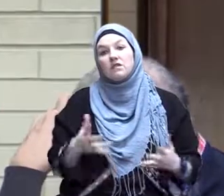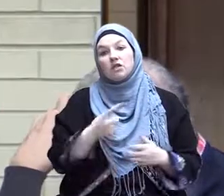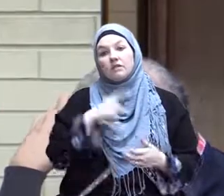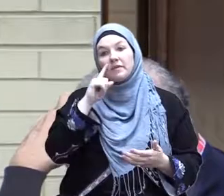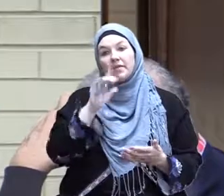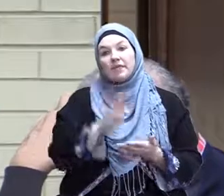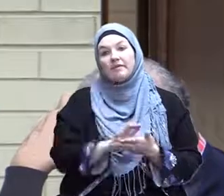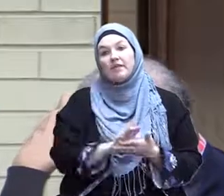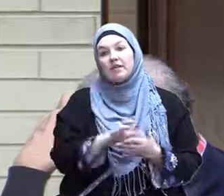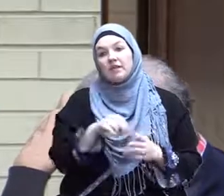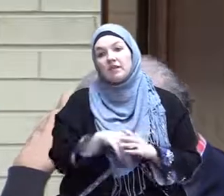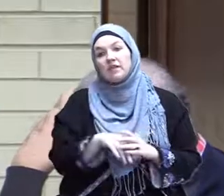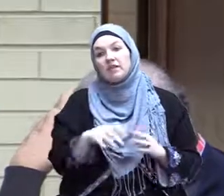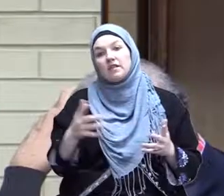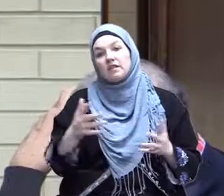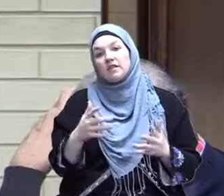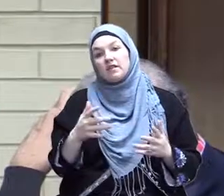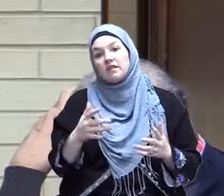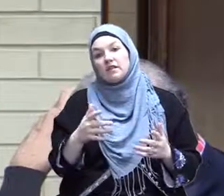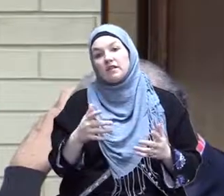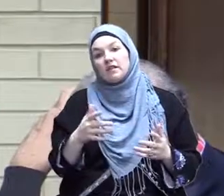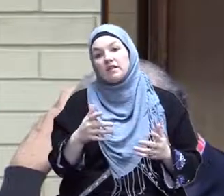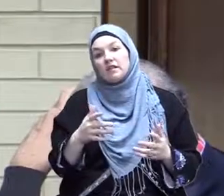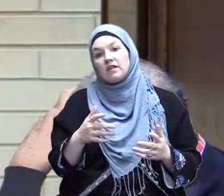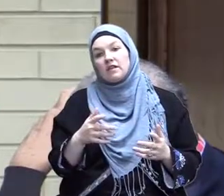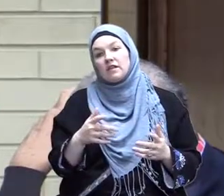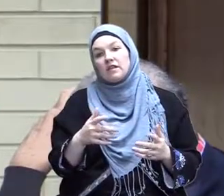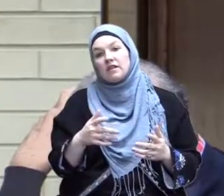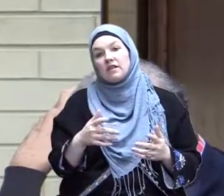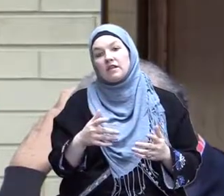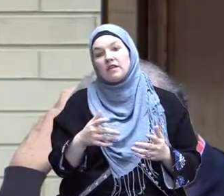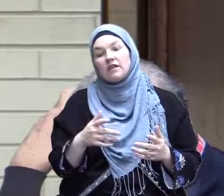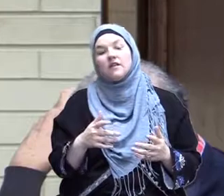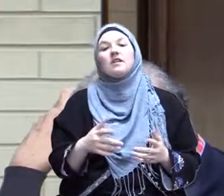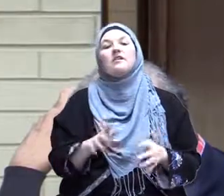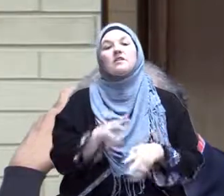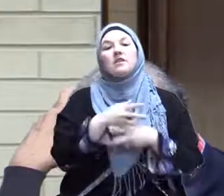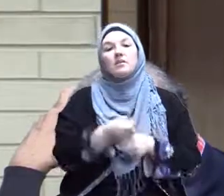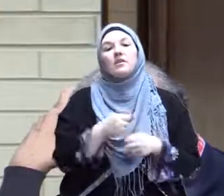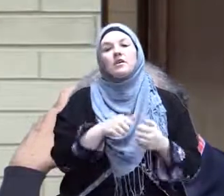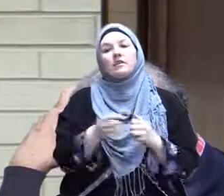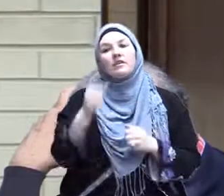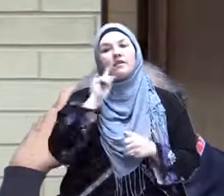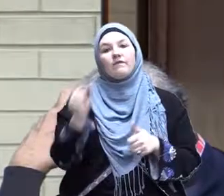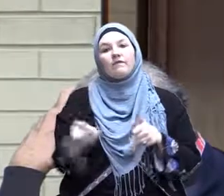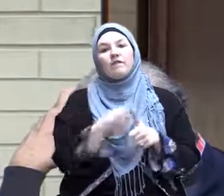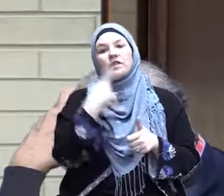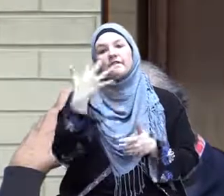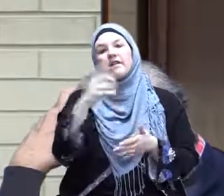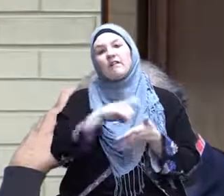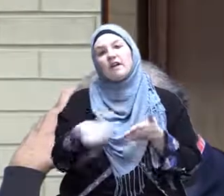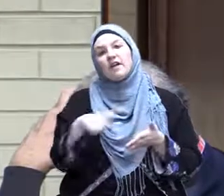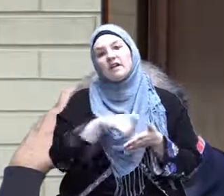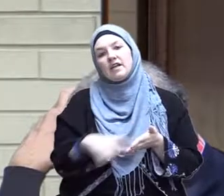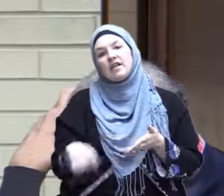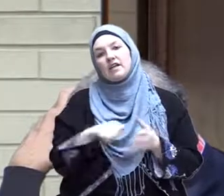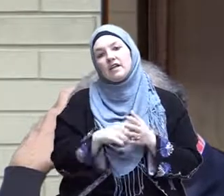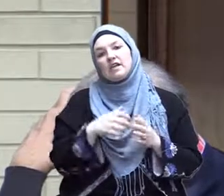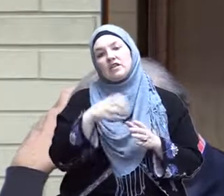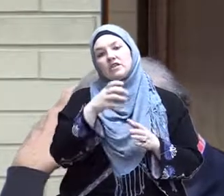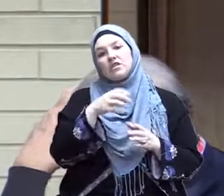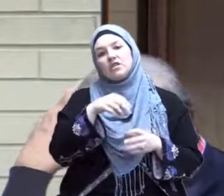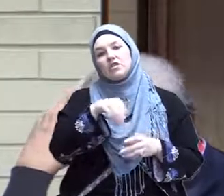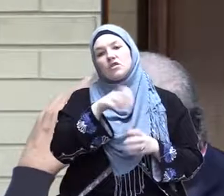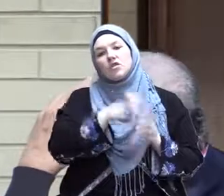believer think, what should a believer do, it is summarized for you in the first five ayat of the Quran, of Surah